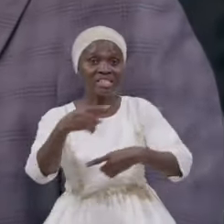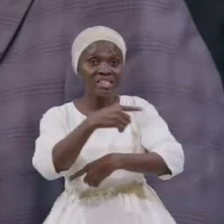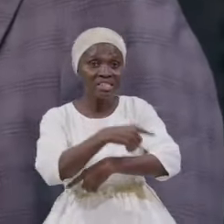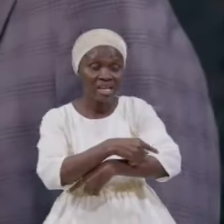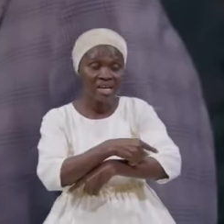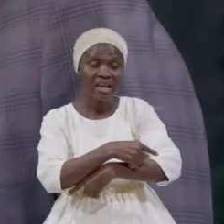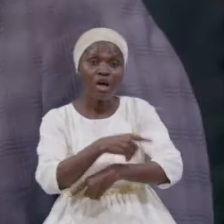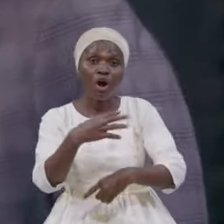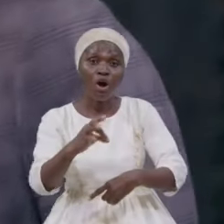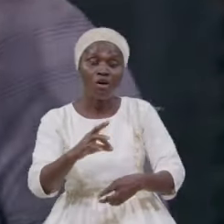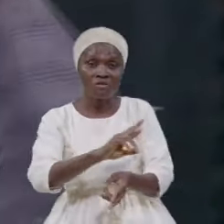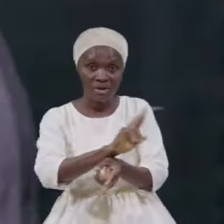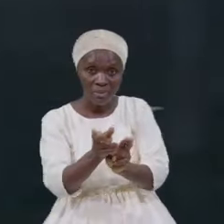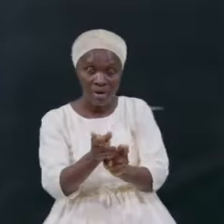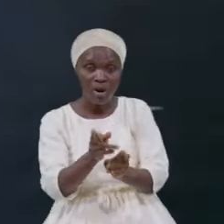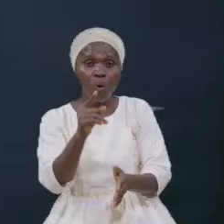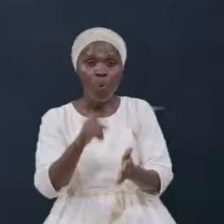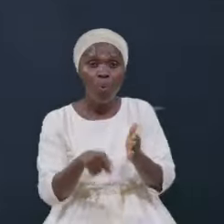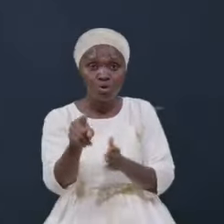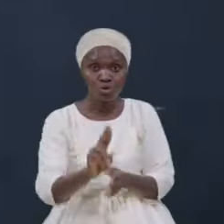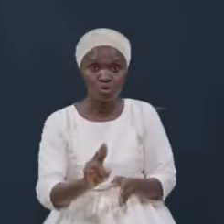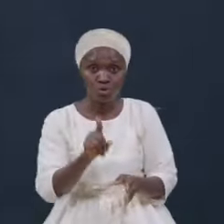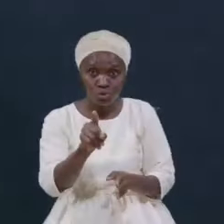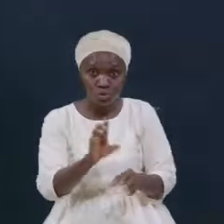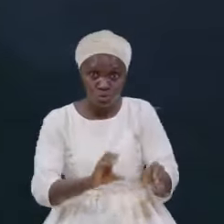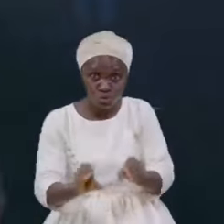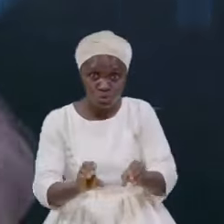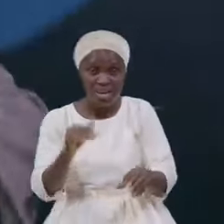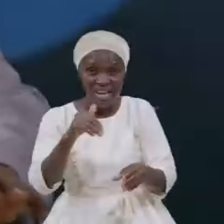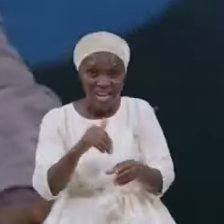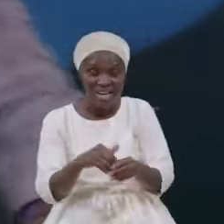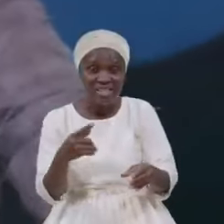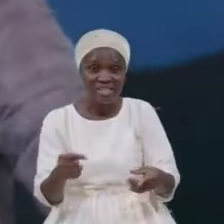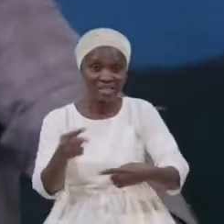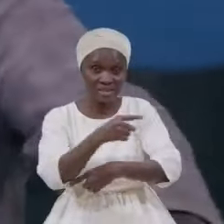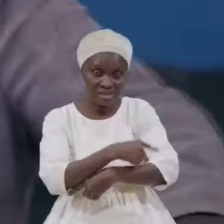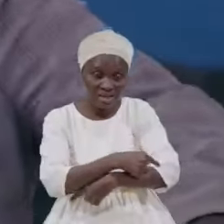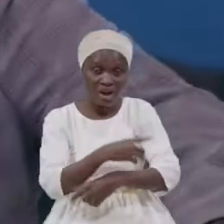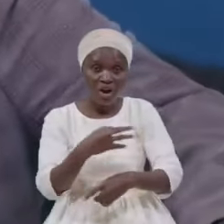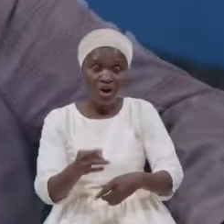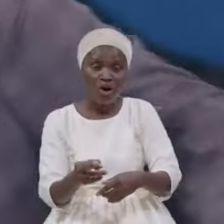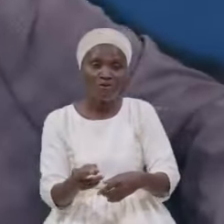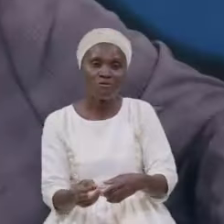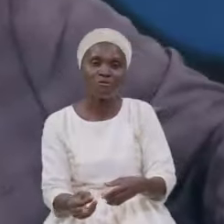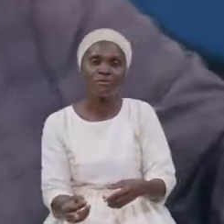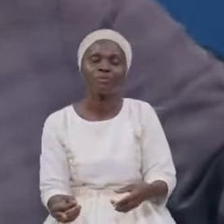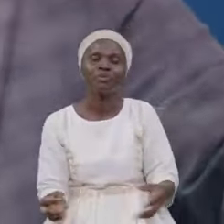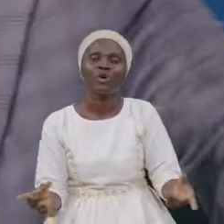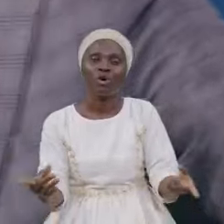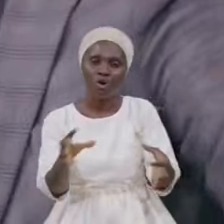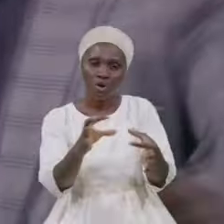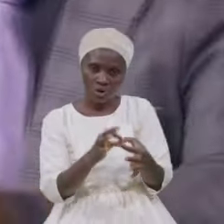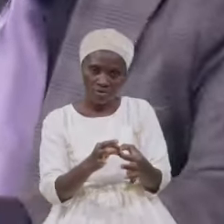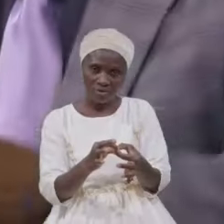the day of recovery, what you do with the day of reconciliation, redemption, what you